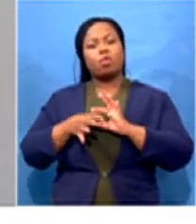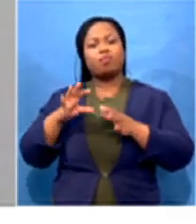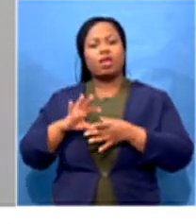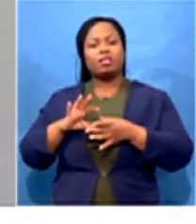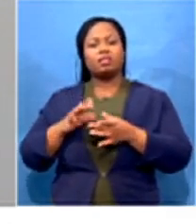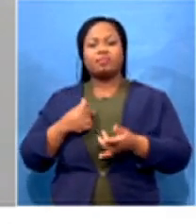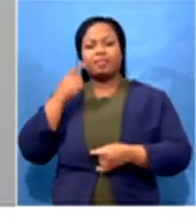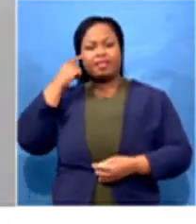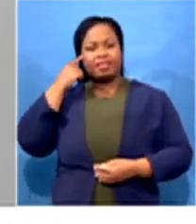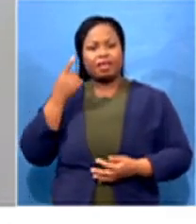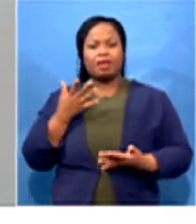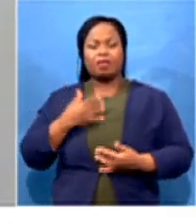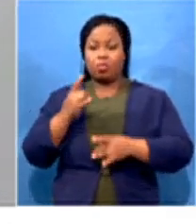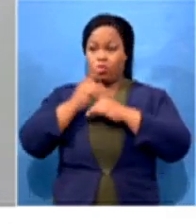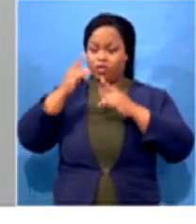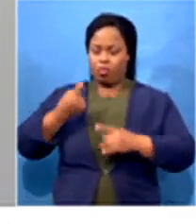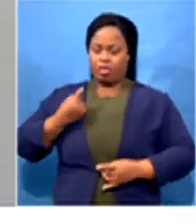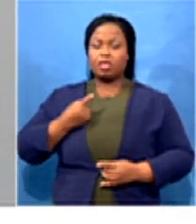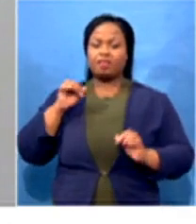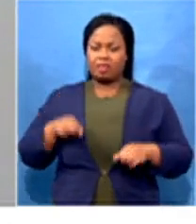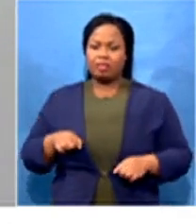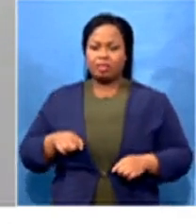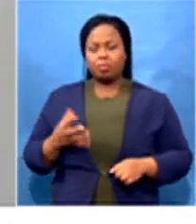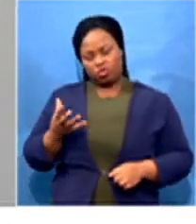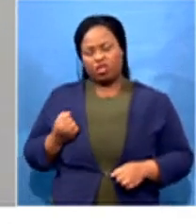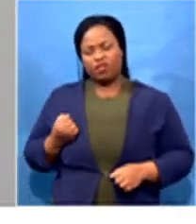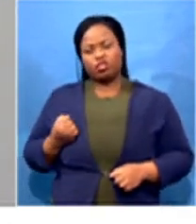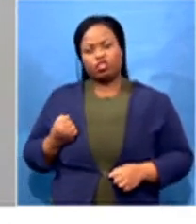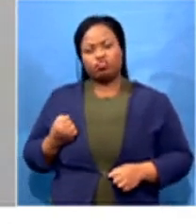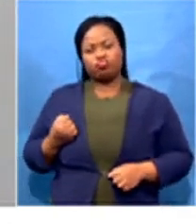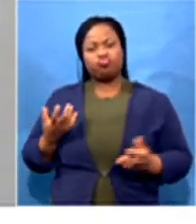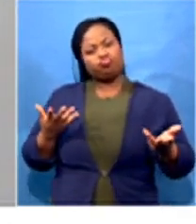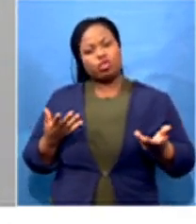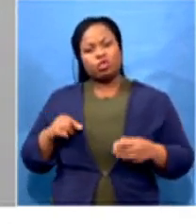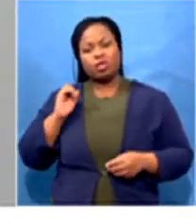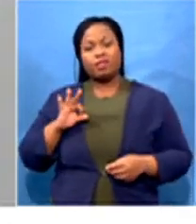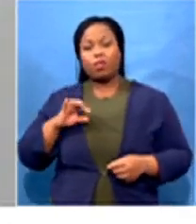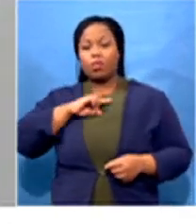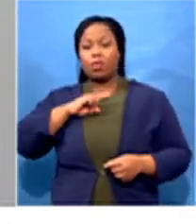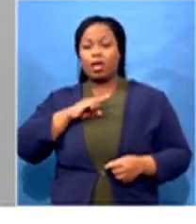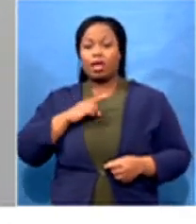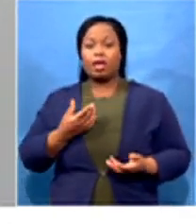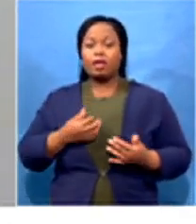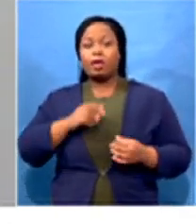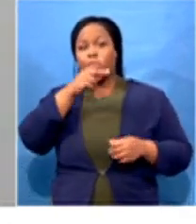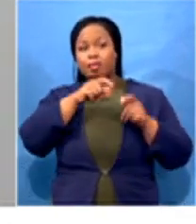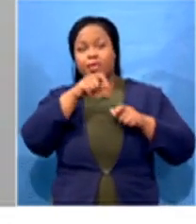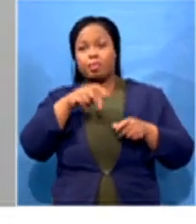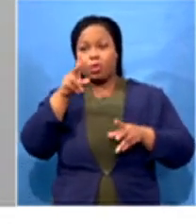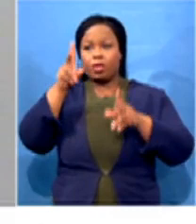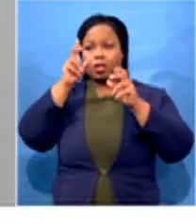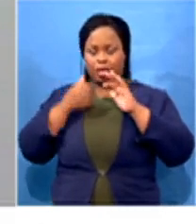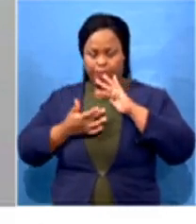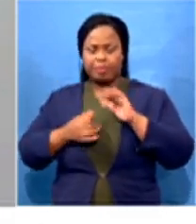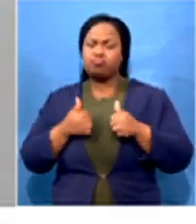my Comrades wins were for myself in a way, selfish. If it helped to inspire a few other people to run, that's